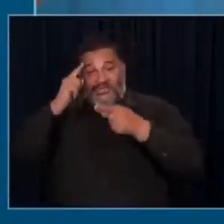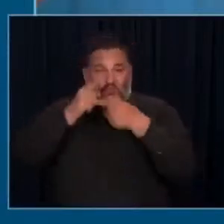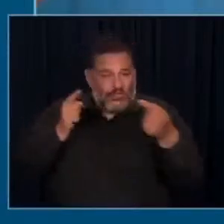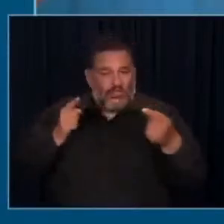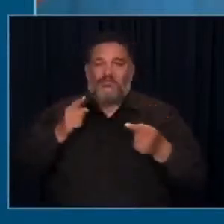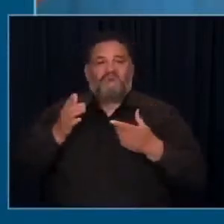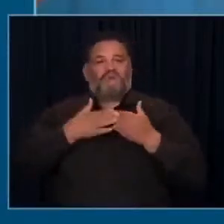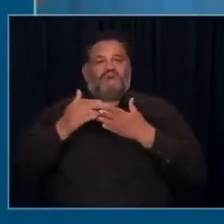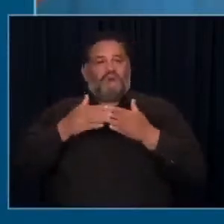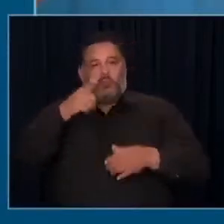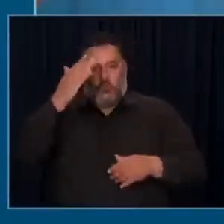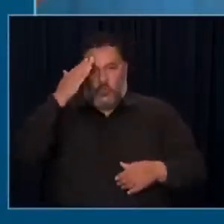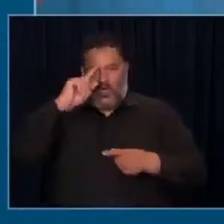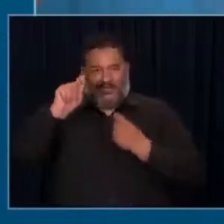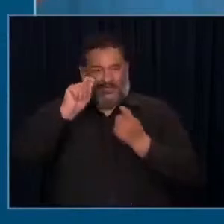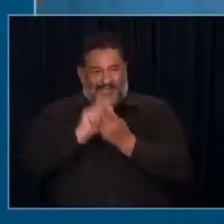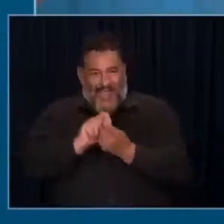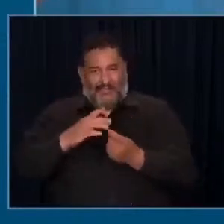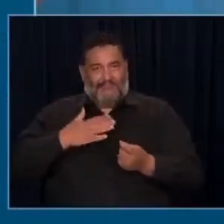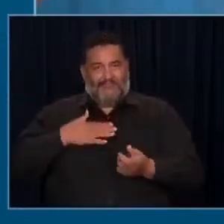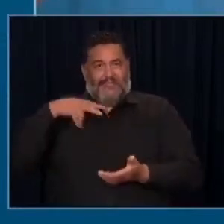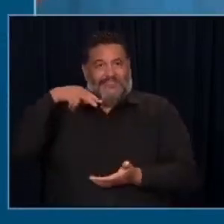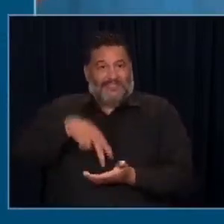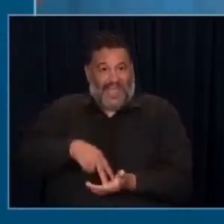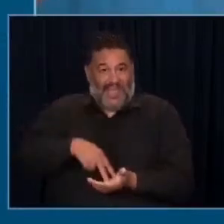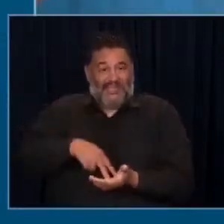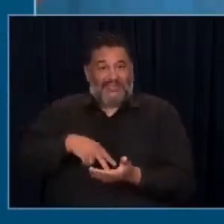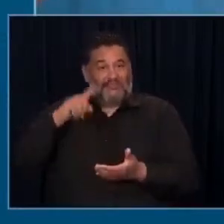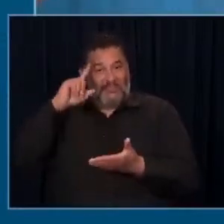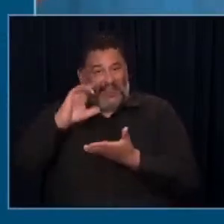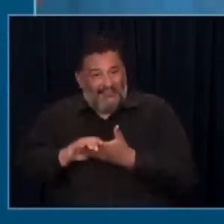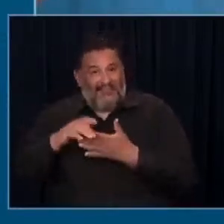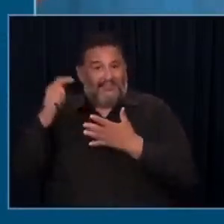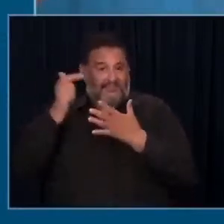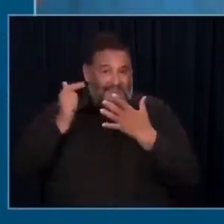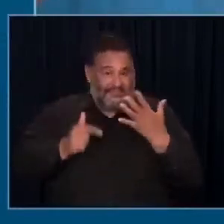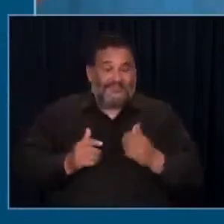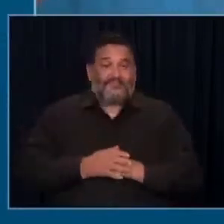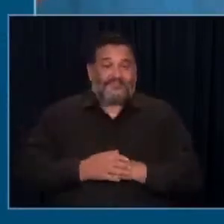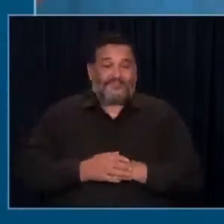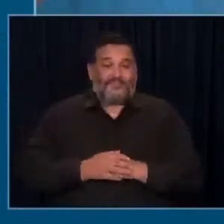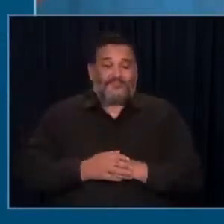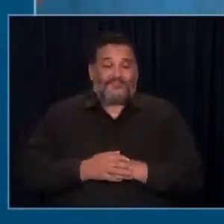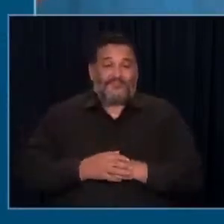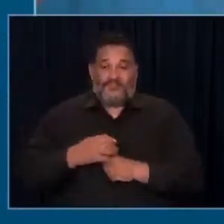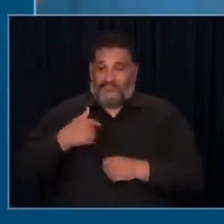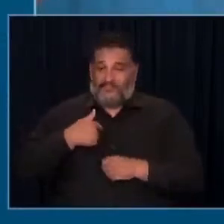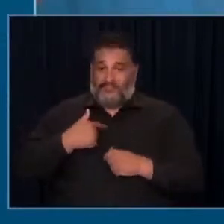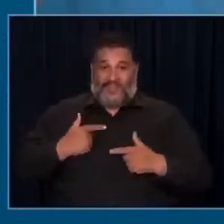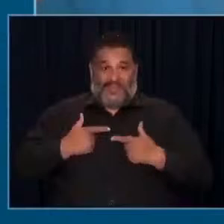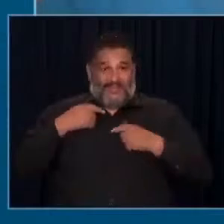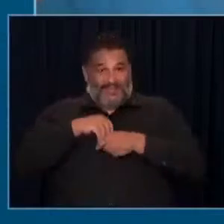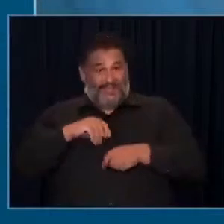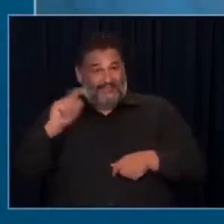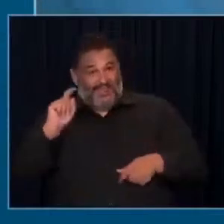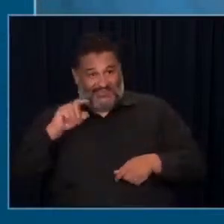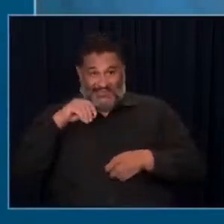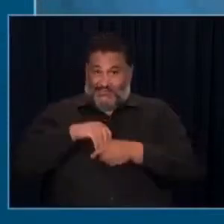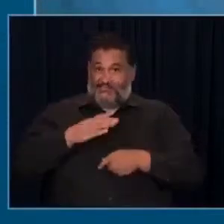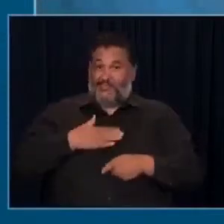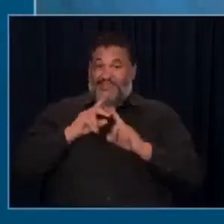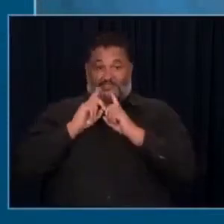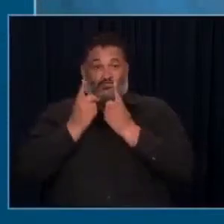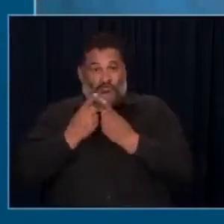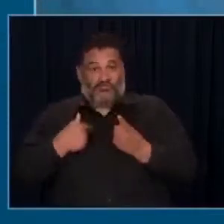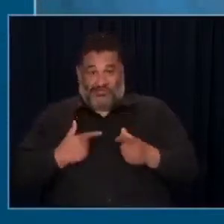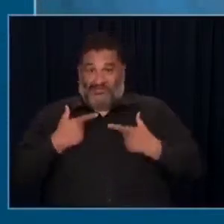know exactly what I stand for. And as a person that in Phoenix that lives in my district, it's very